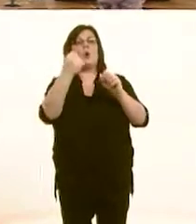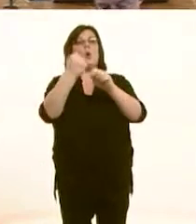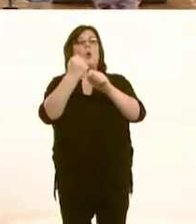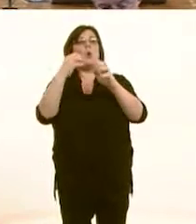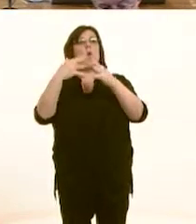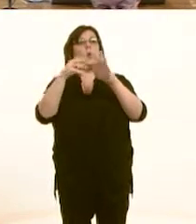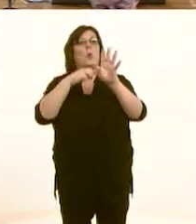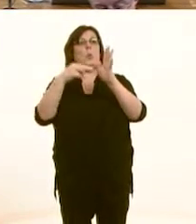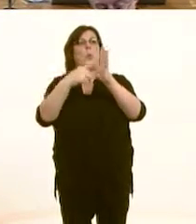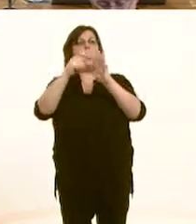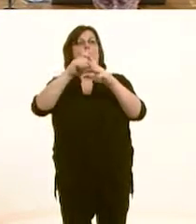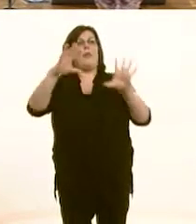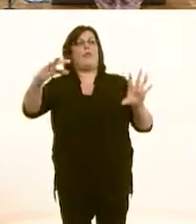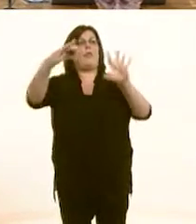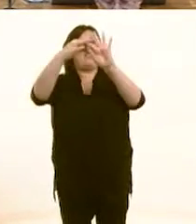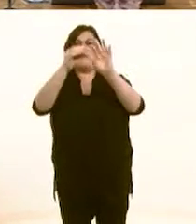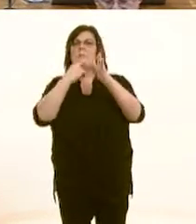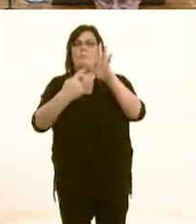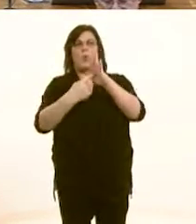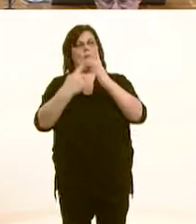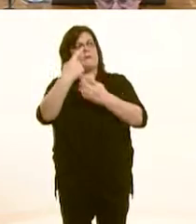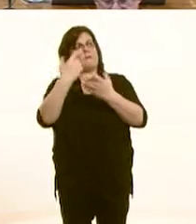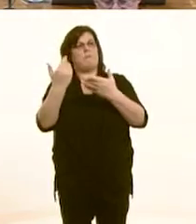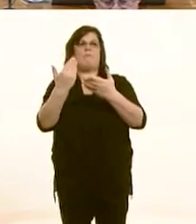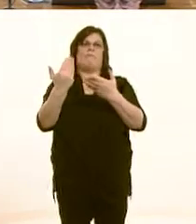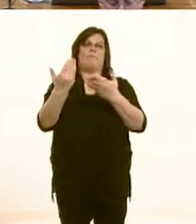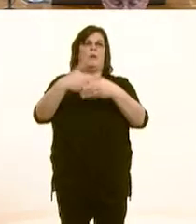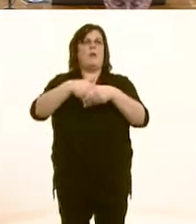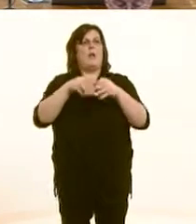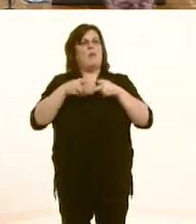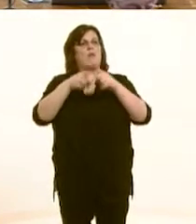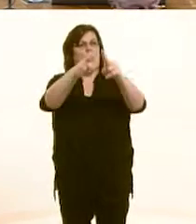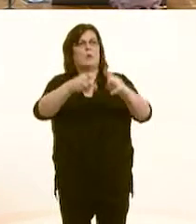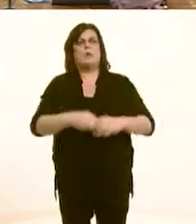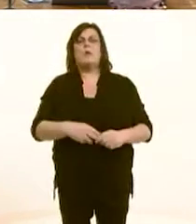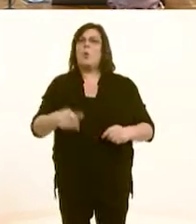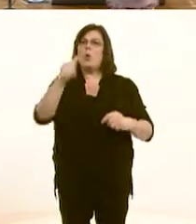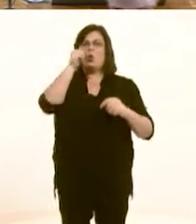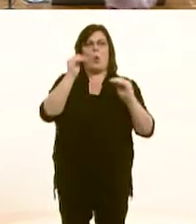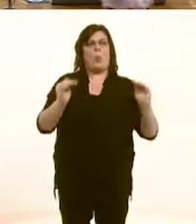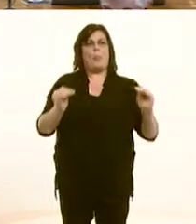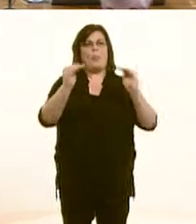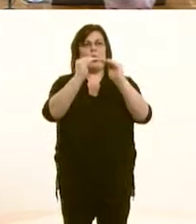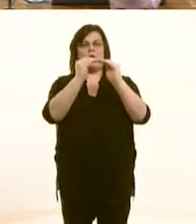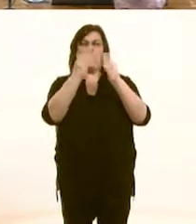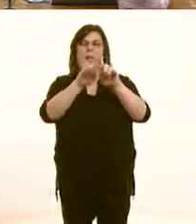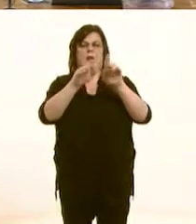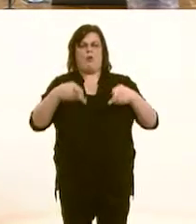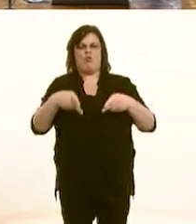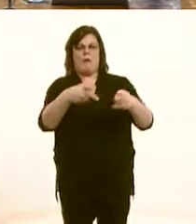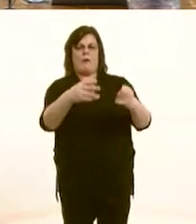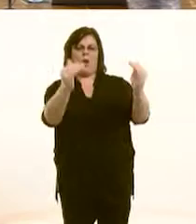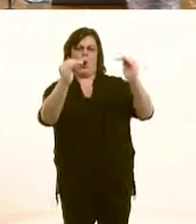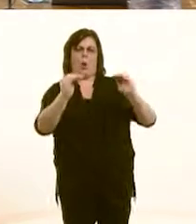part of our road network. We know the bridge itself is quite low over the river. It